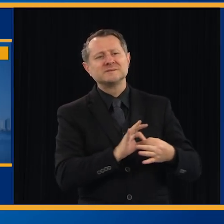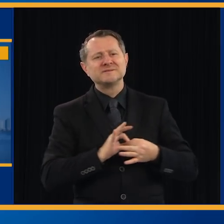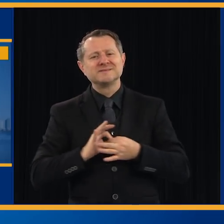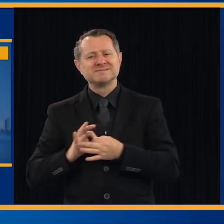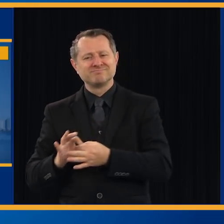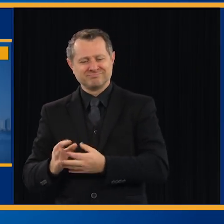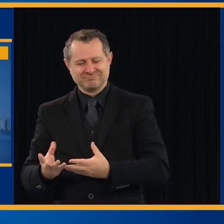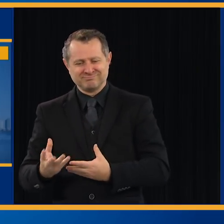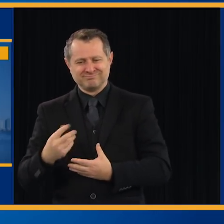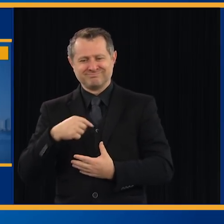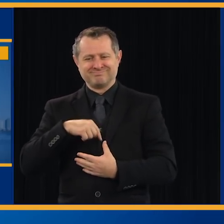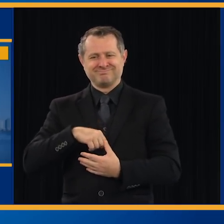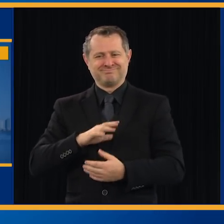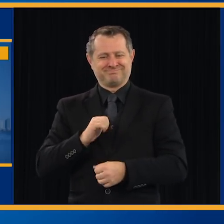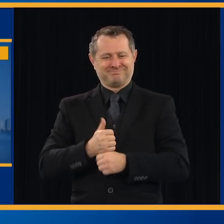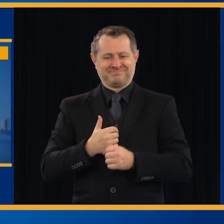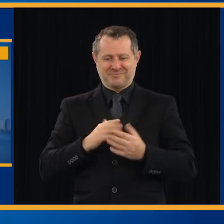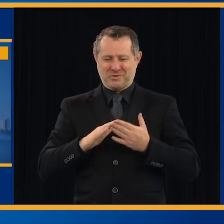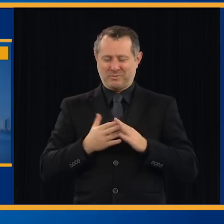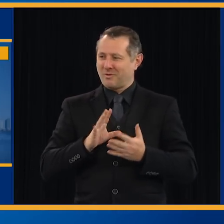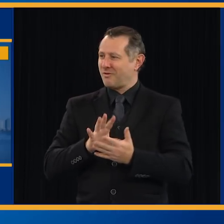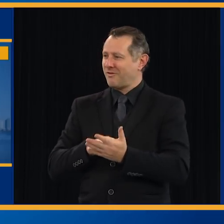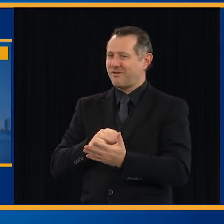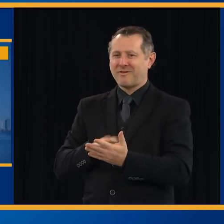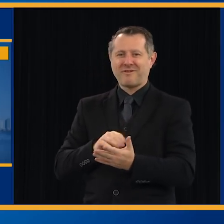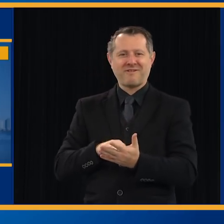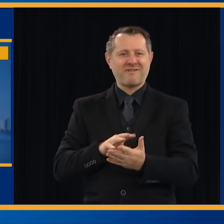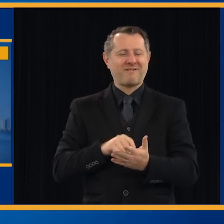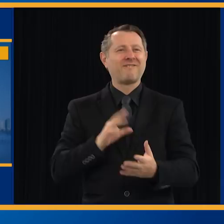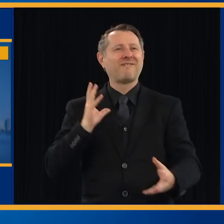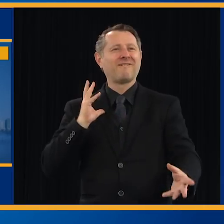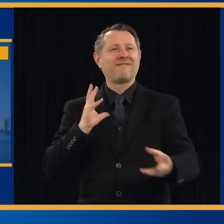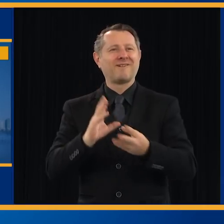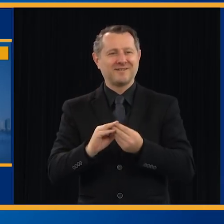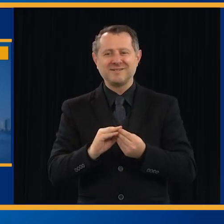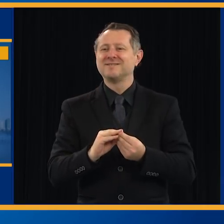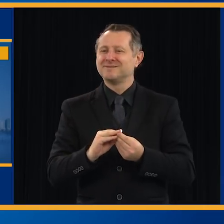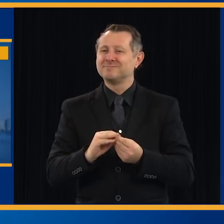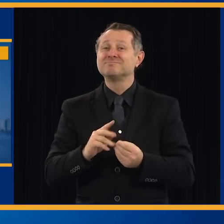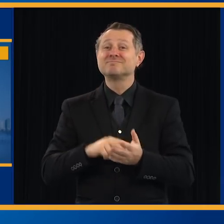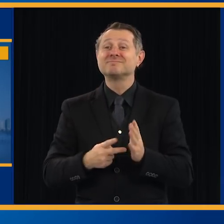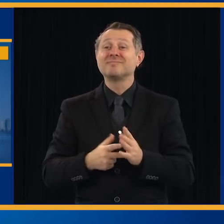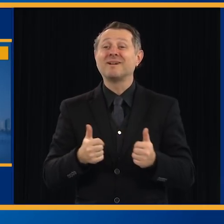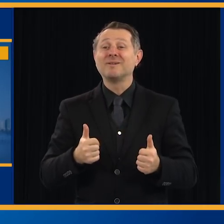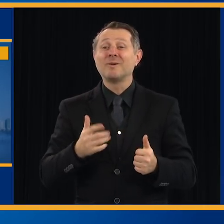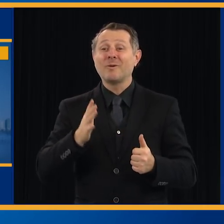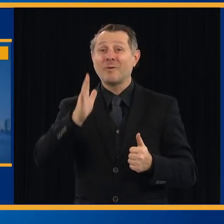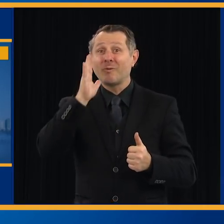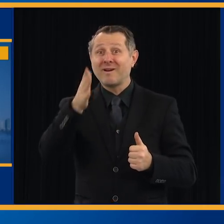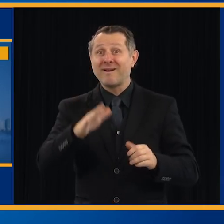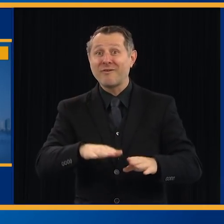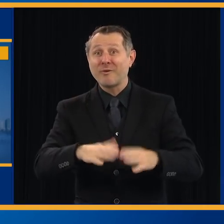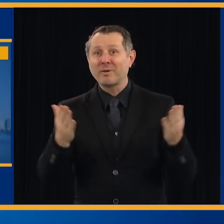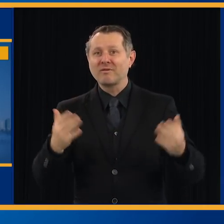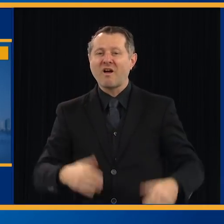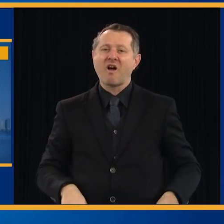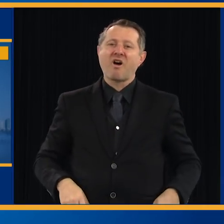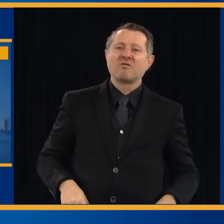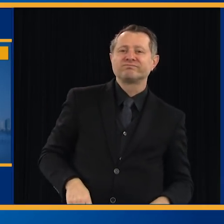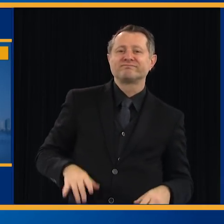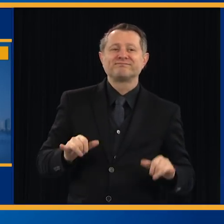gone through this, right? So it's not just reopen. It's not just build back.